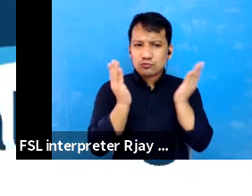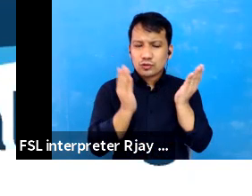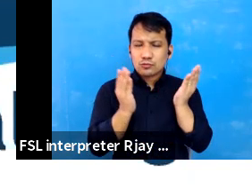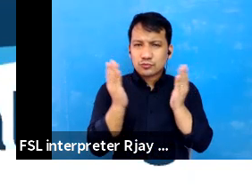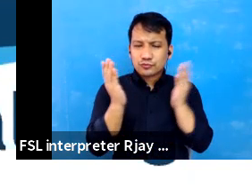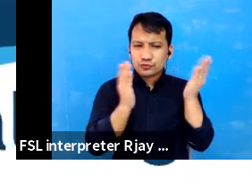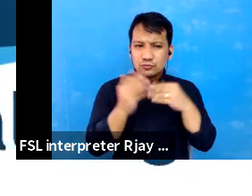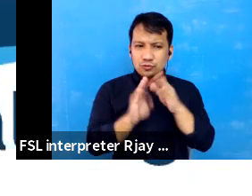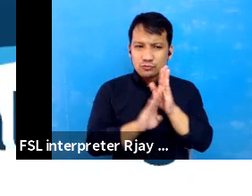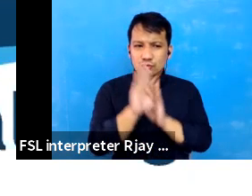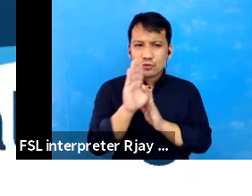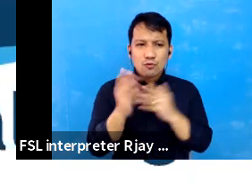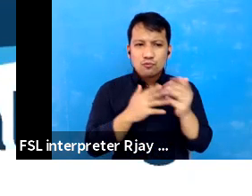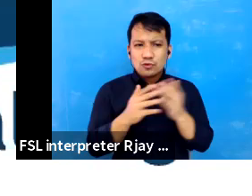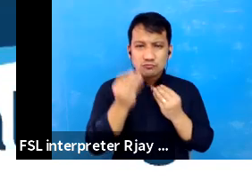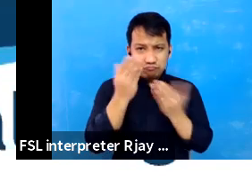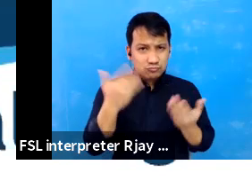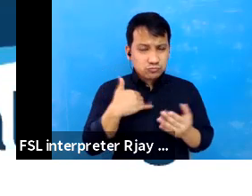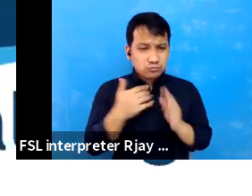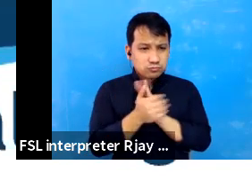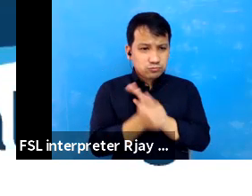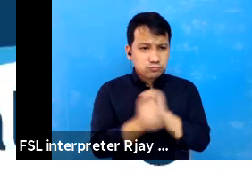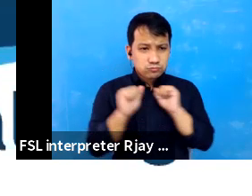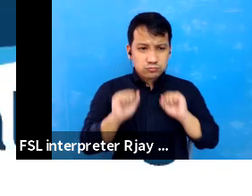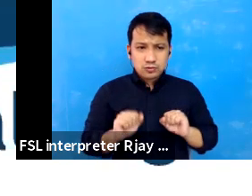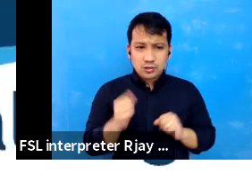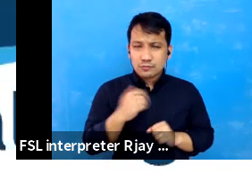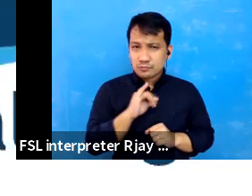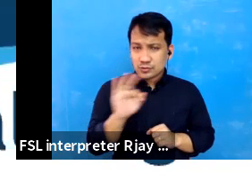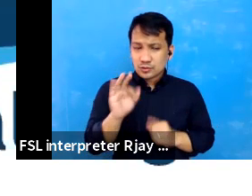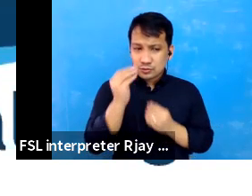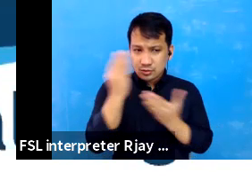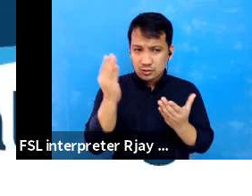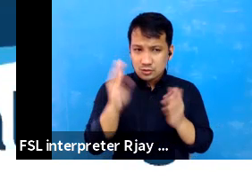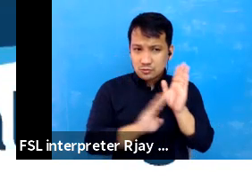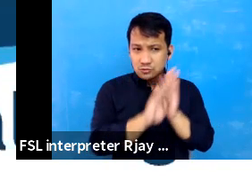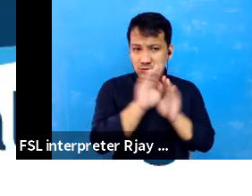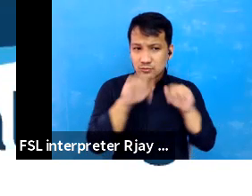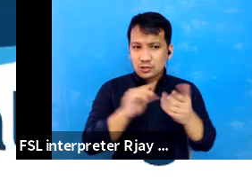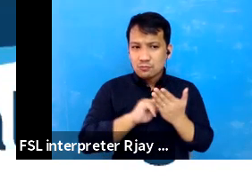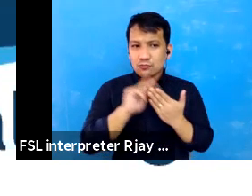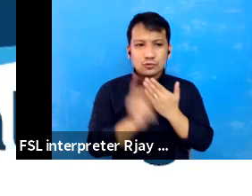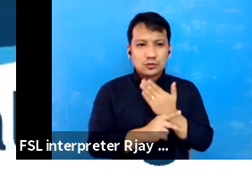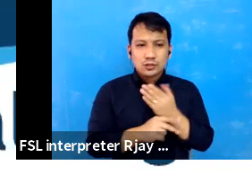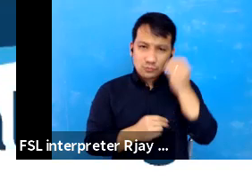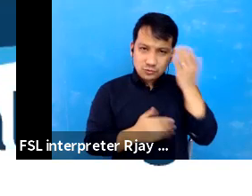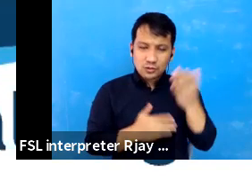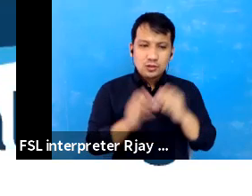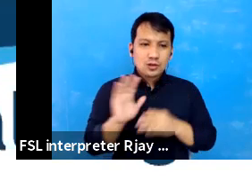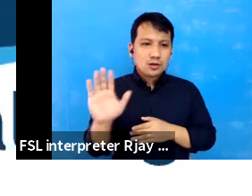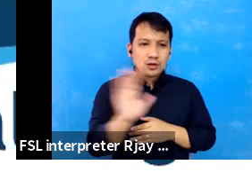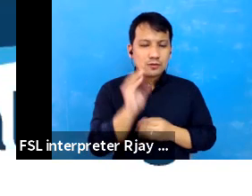and whether they have the capacity to adequately integrate these programs efficiently